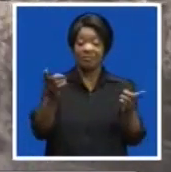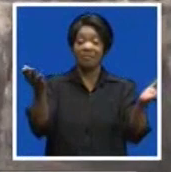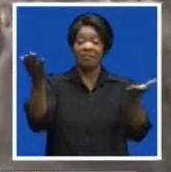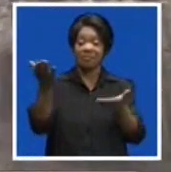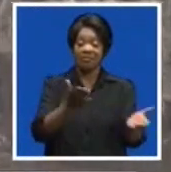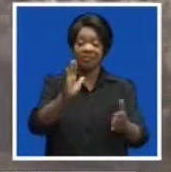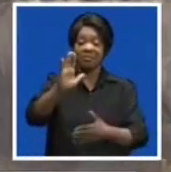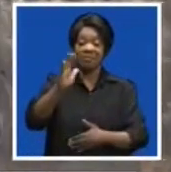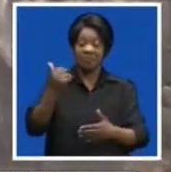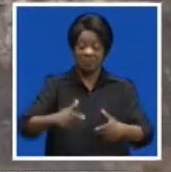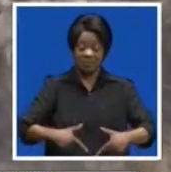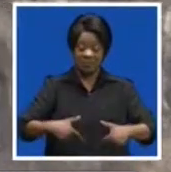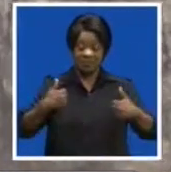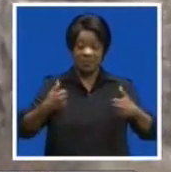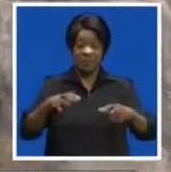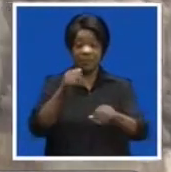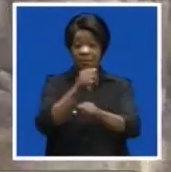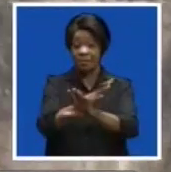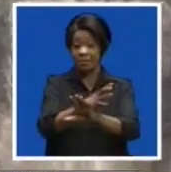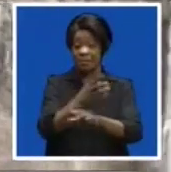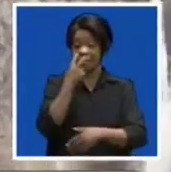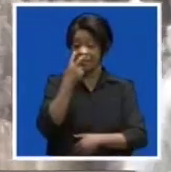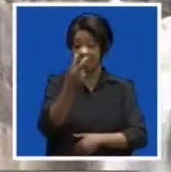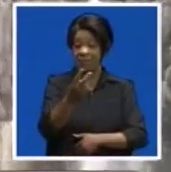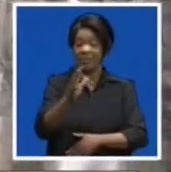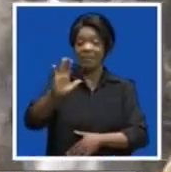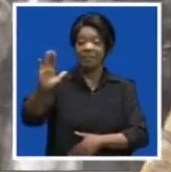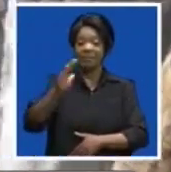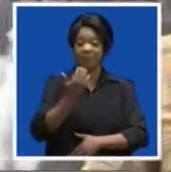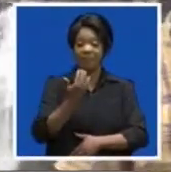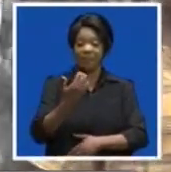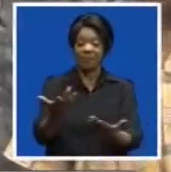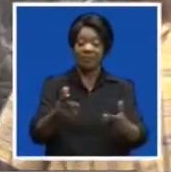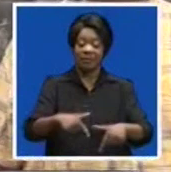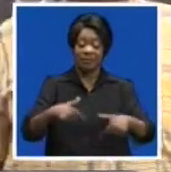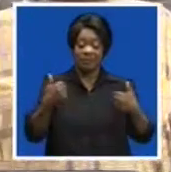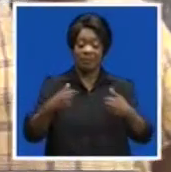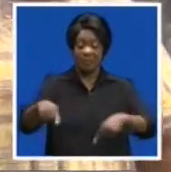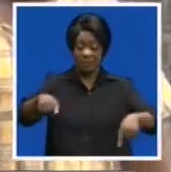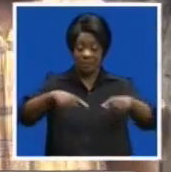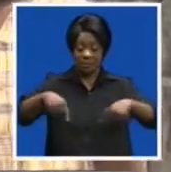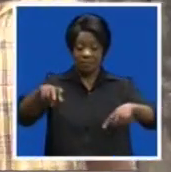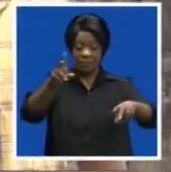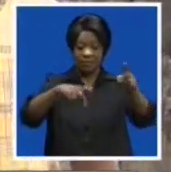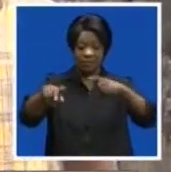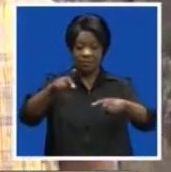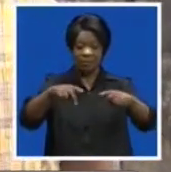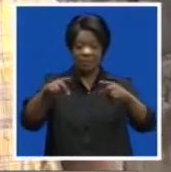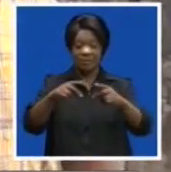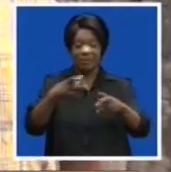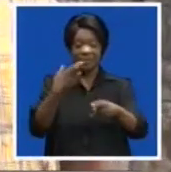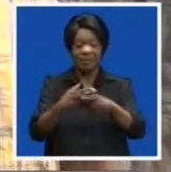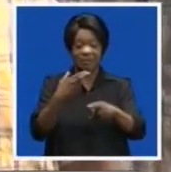to life. And already it is coming back to life. And the local people call it Shungu